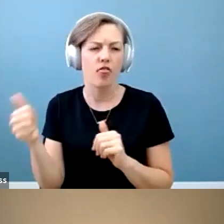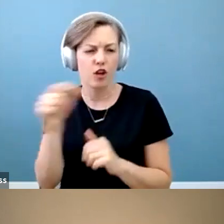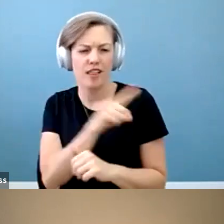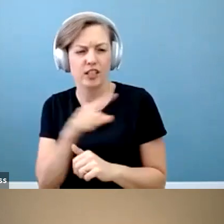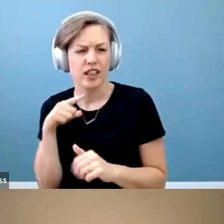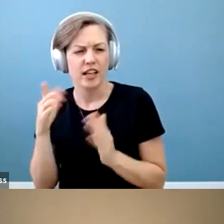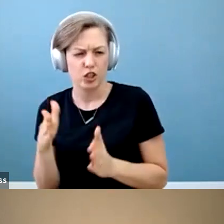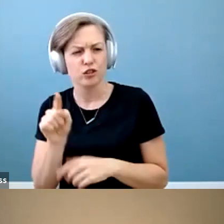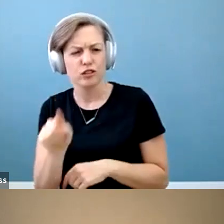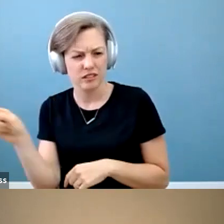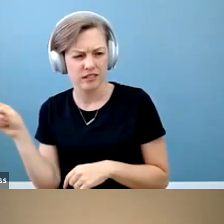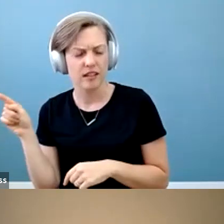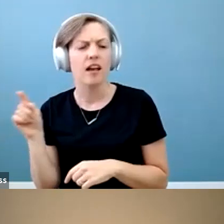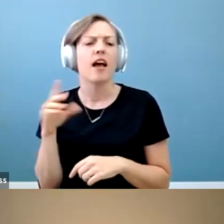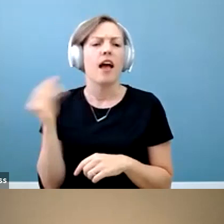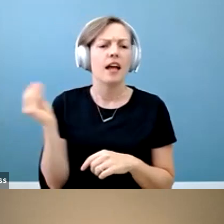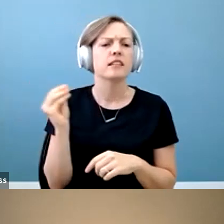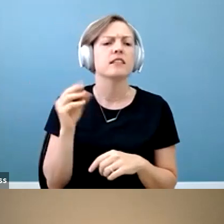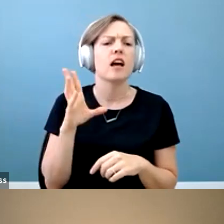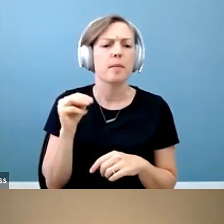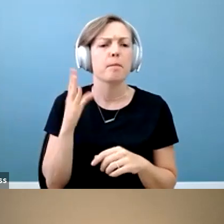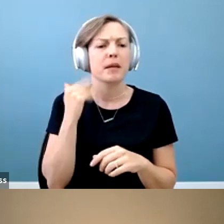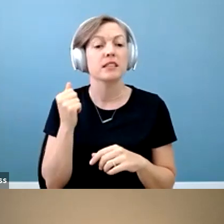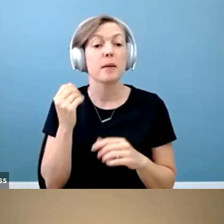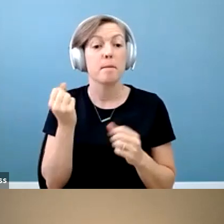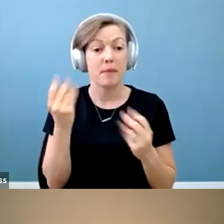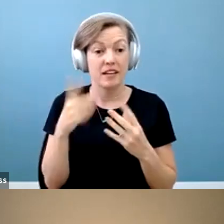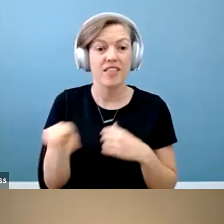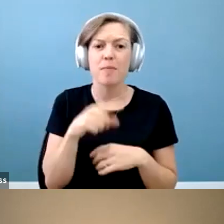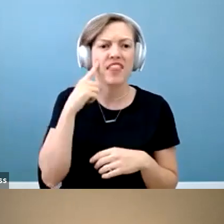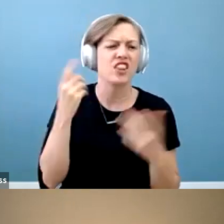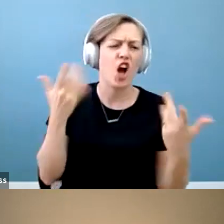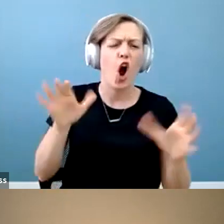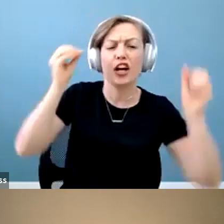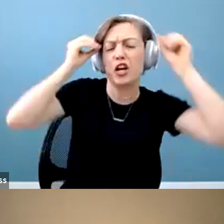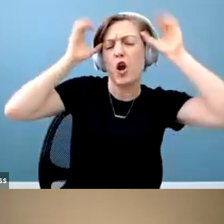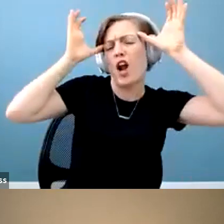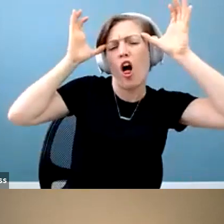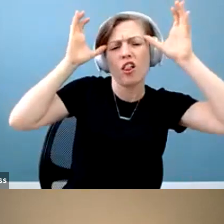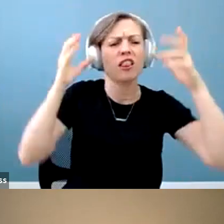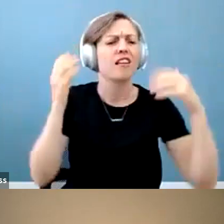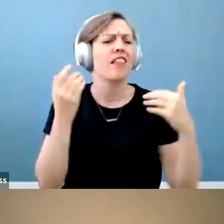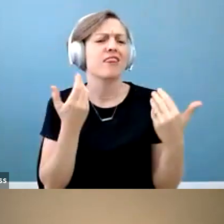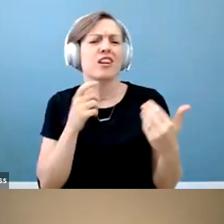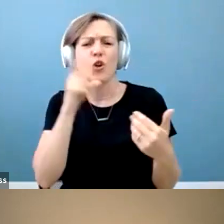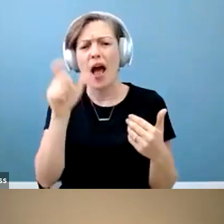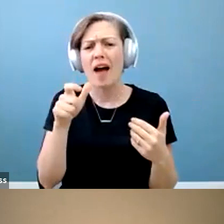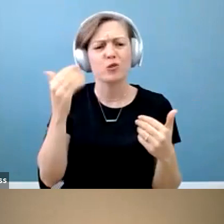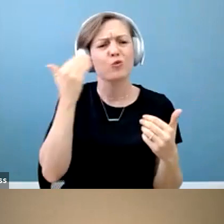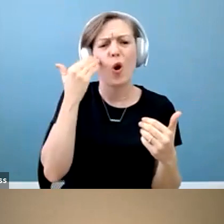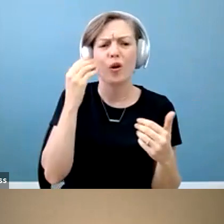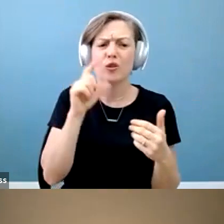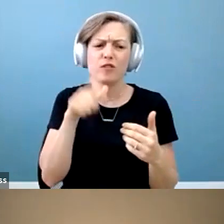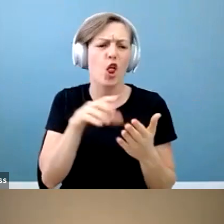legislators. And because many of them think they already know it all. They don't have to know, they don't have to